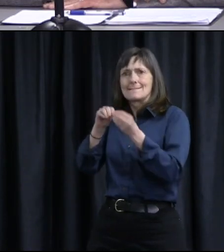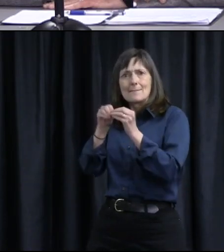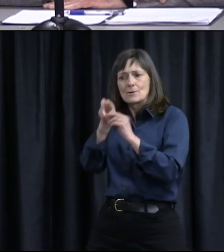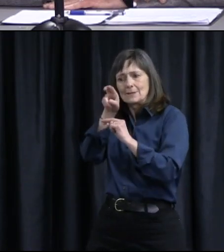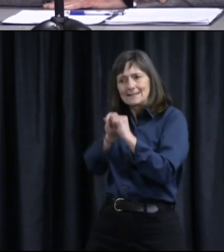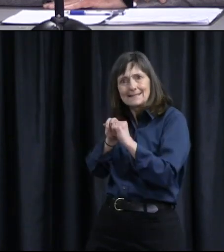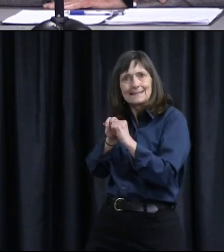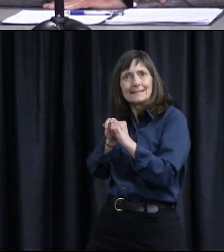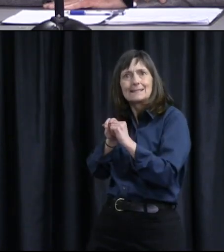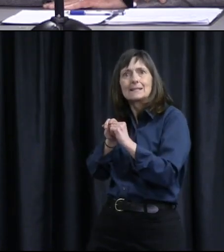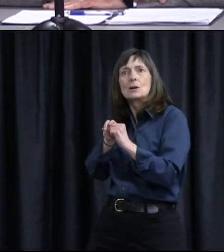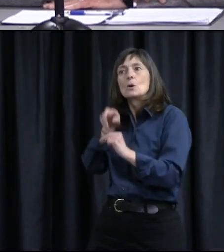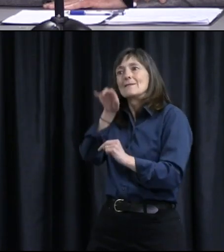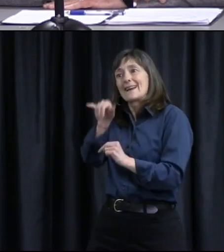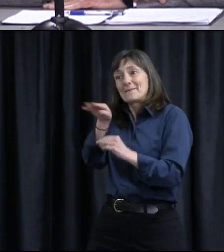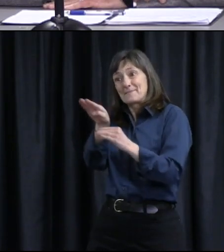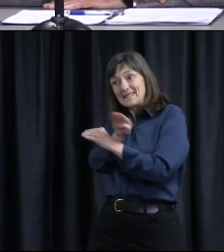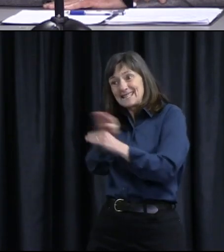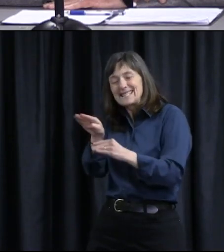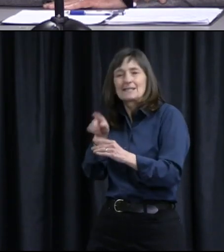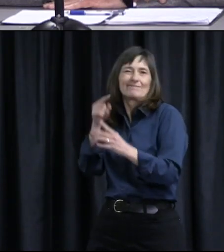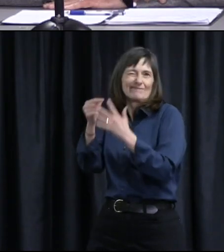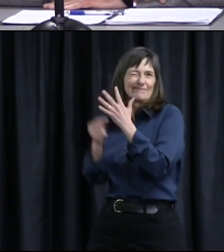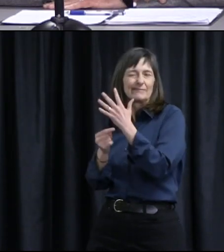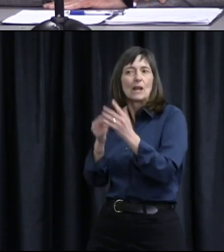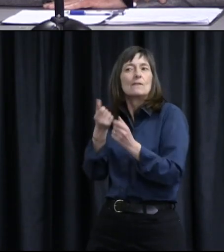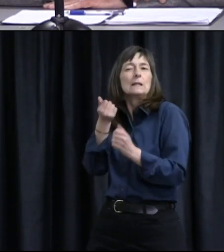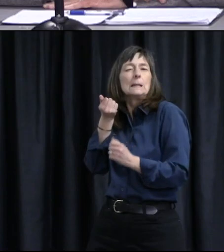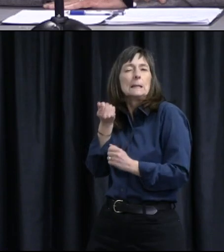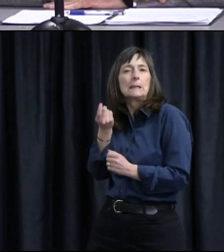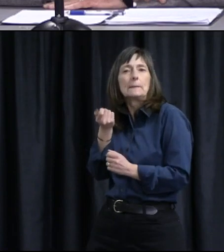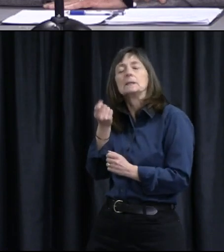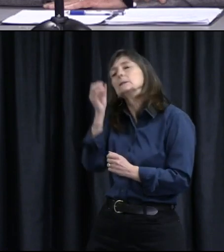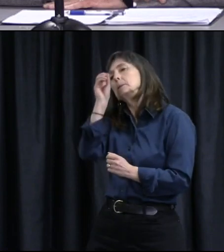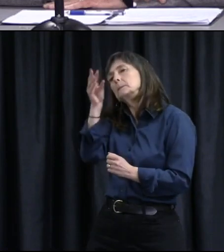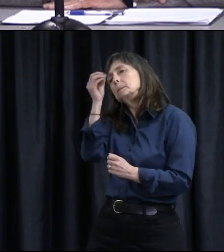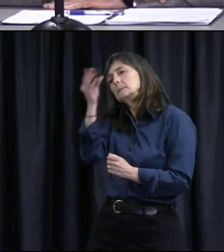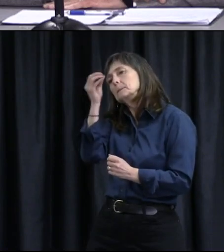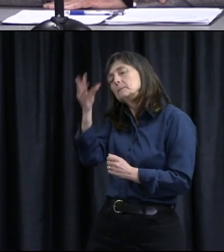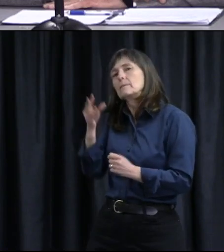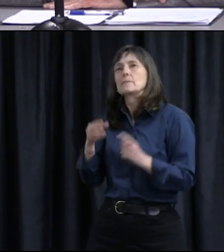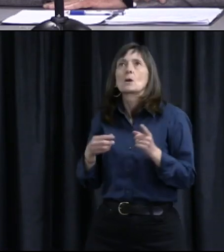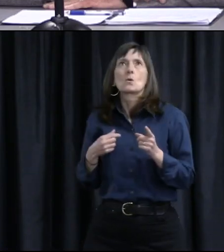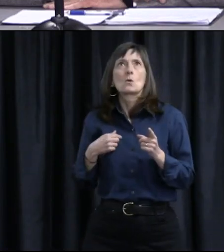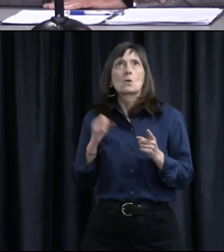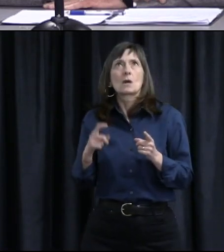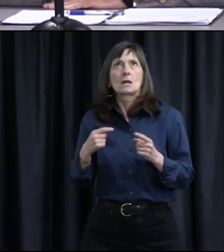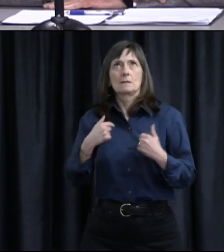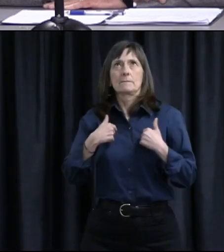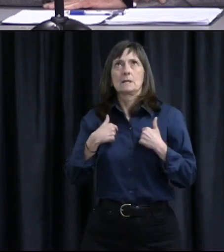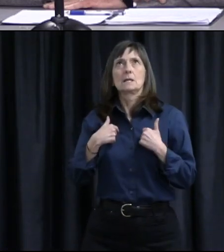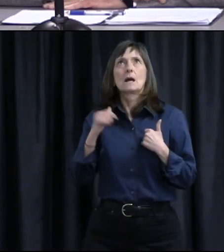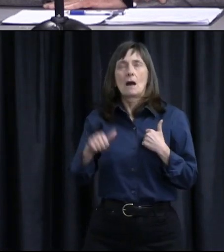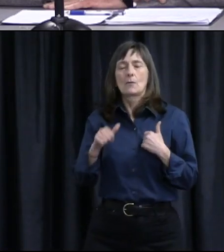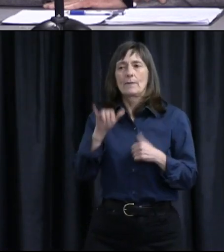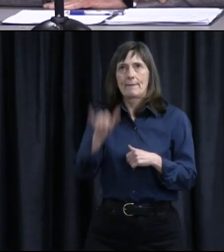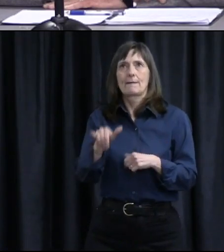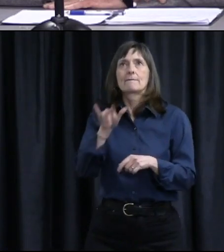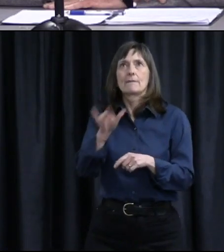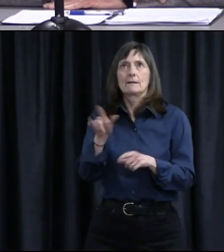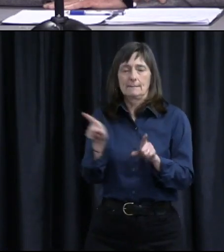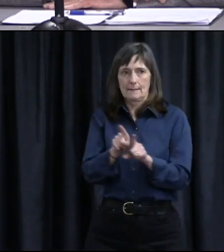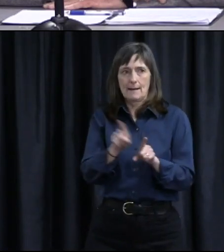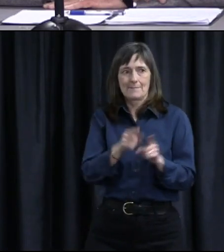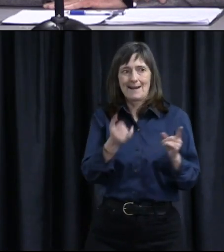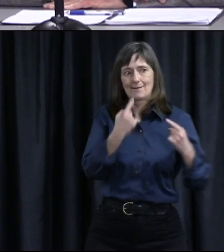was a business that they were in at this time. It allows people some sense of, okay, I was in there, I can now identify myself and